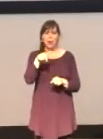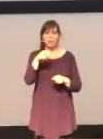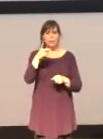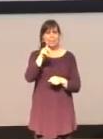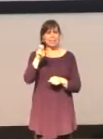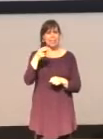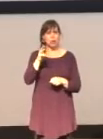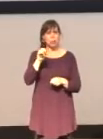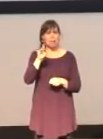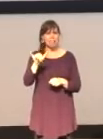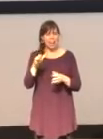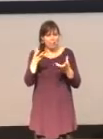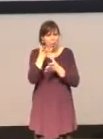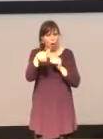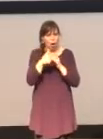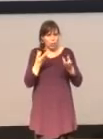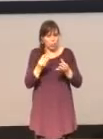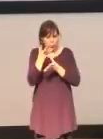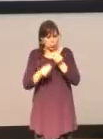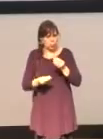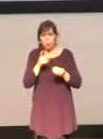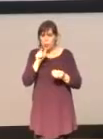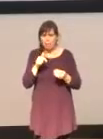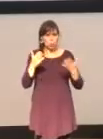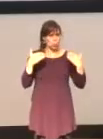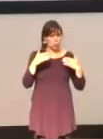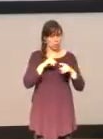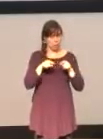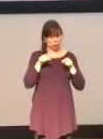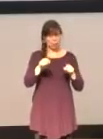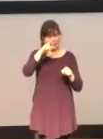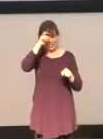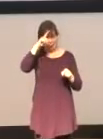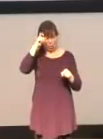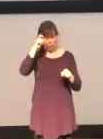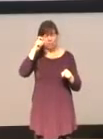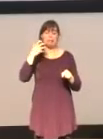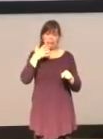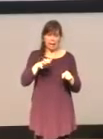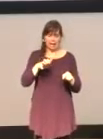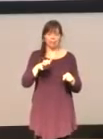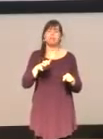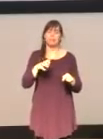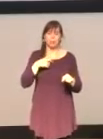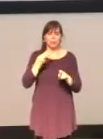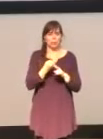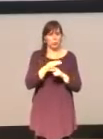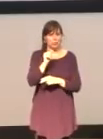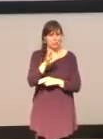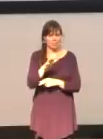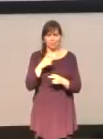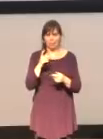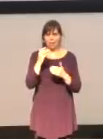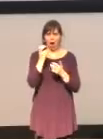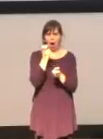air and we don't have to cool the air. But during the summer when it's hot, we have a limited